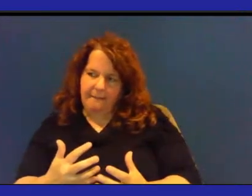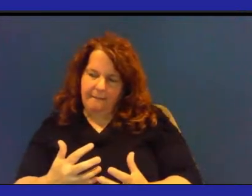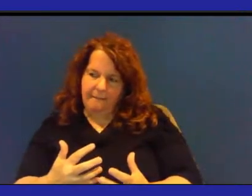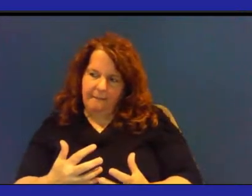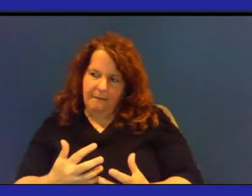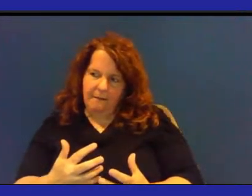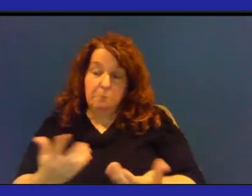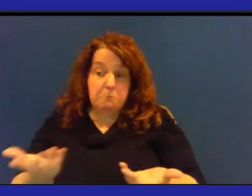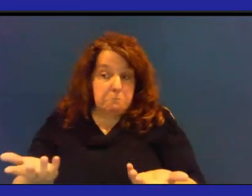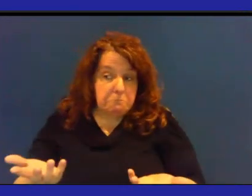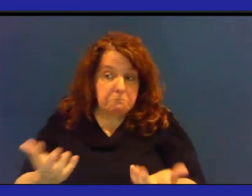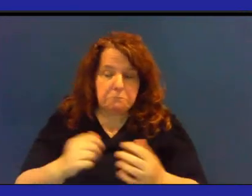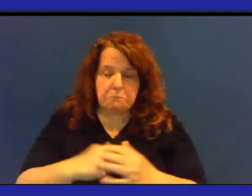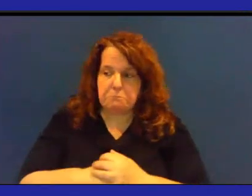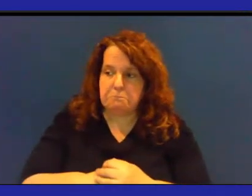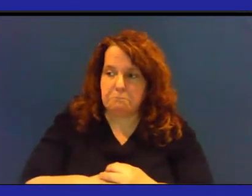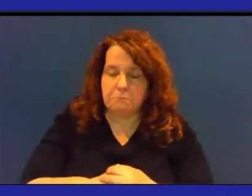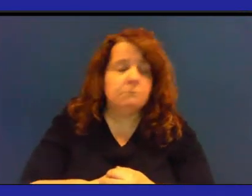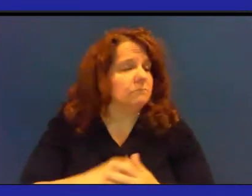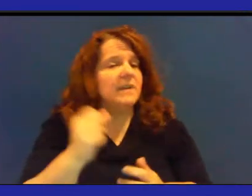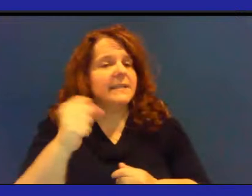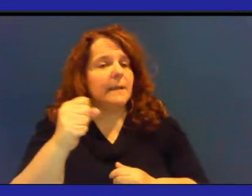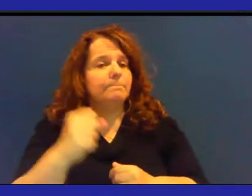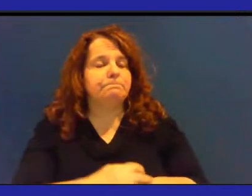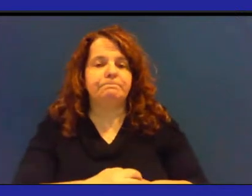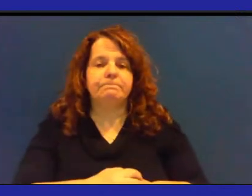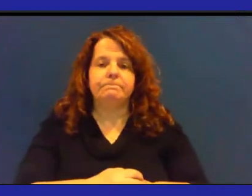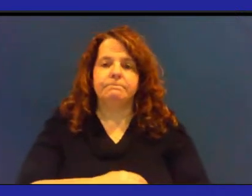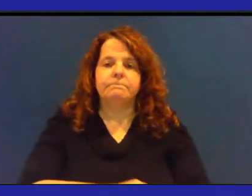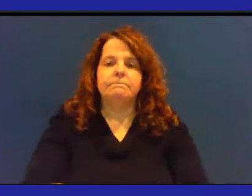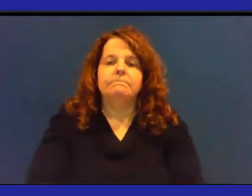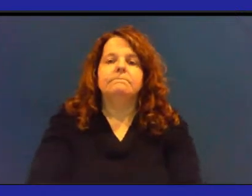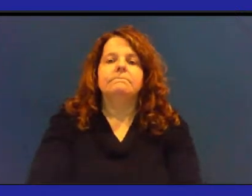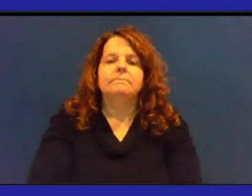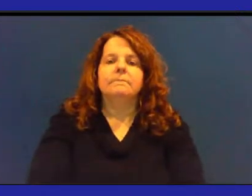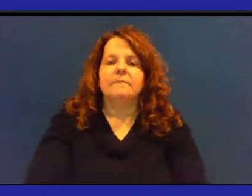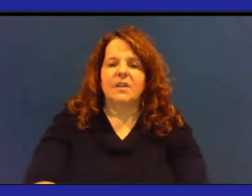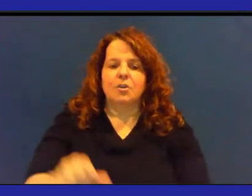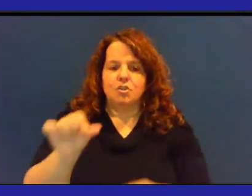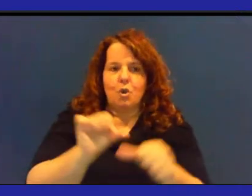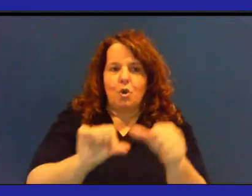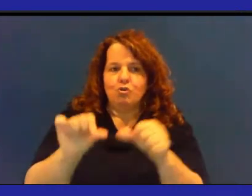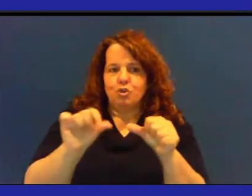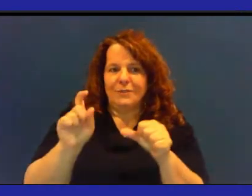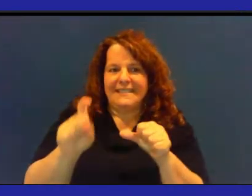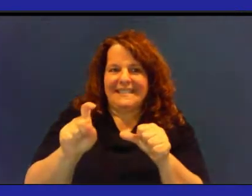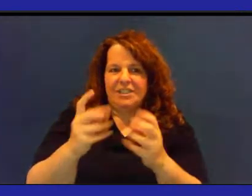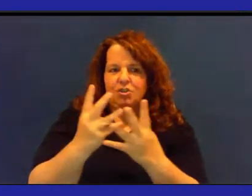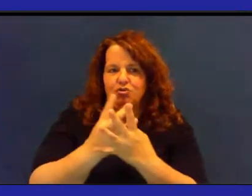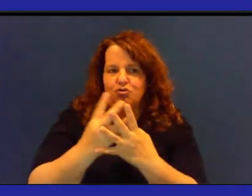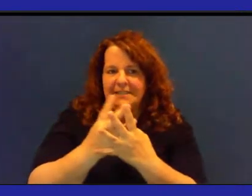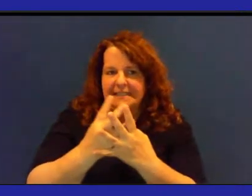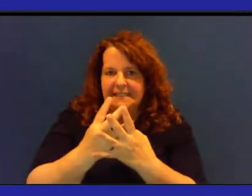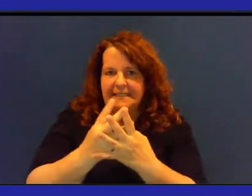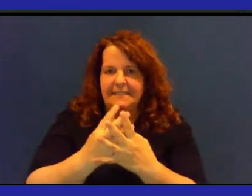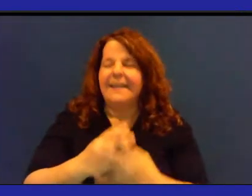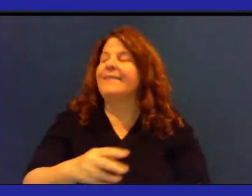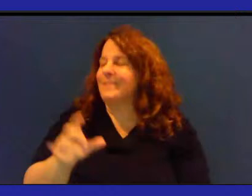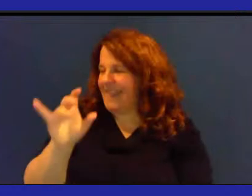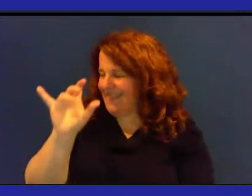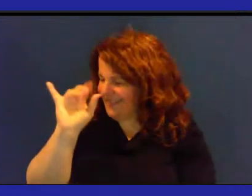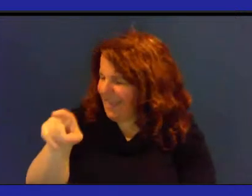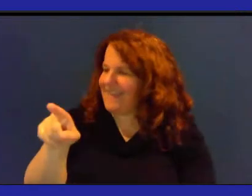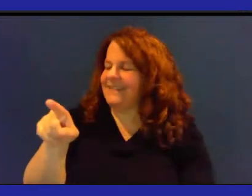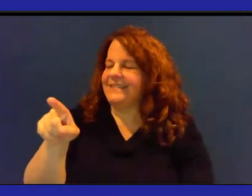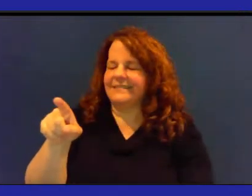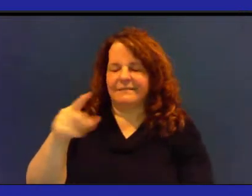serve. So Sure, yeah. maybe dig into that, yeah. The social needs screening, I think, is Yeah, that where you're gonna. and I think there is a